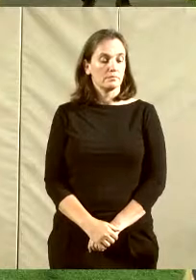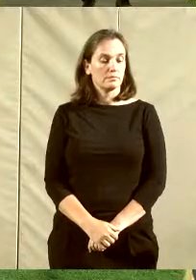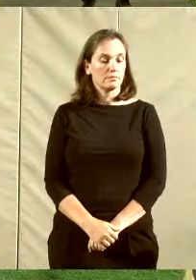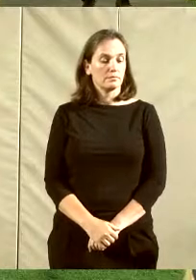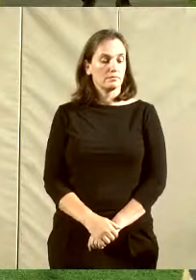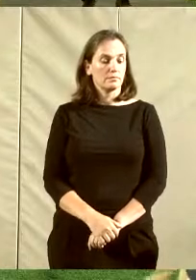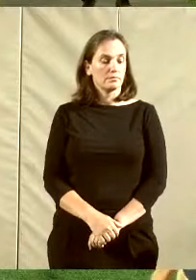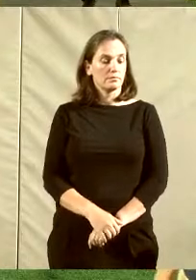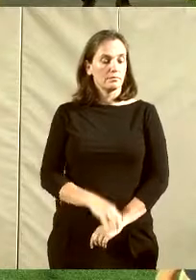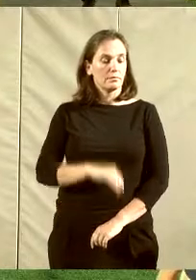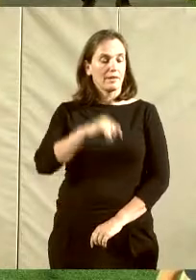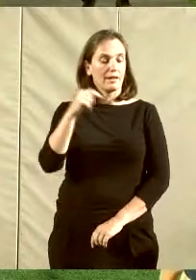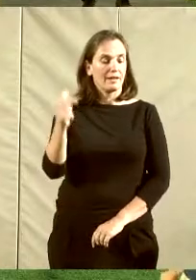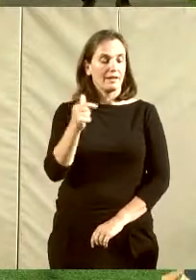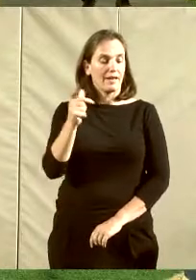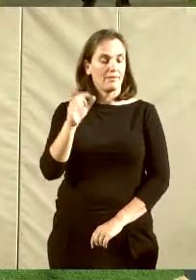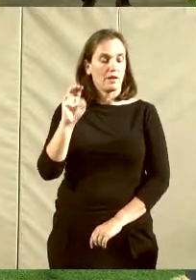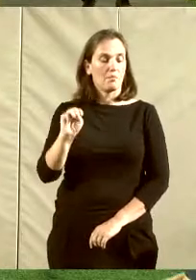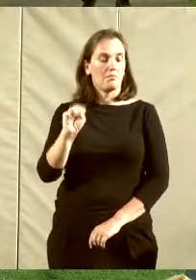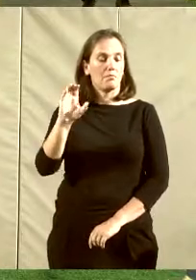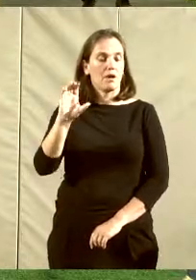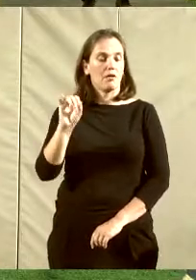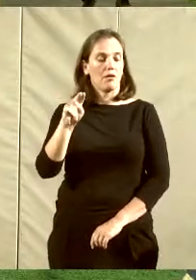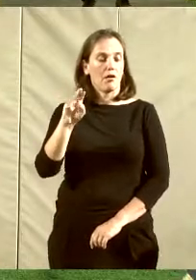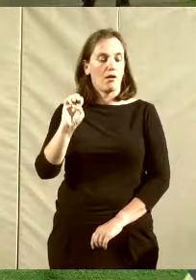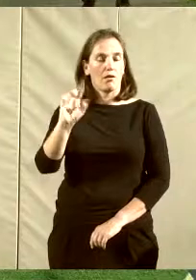Gavin Jacob McConnell.